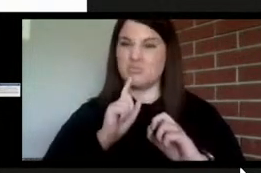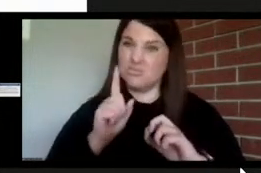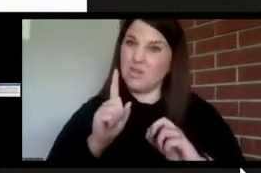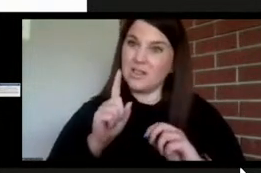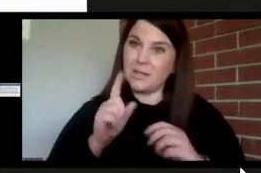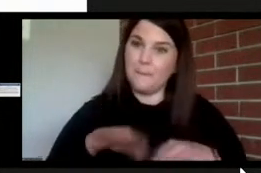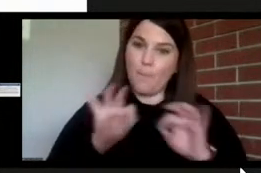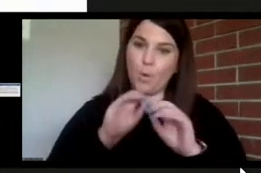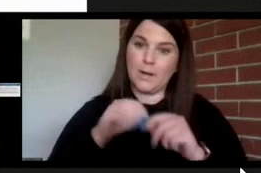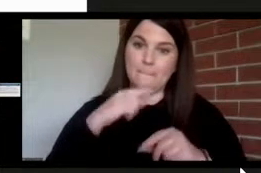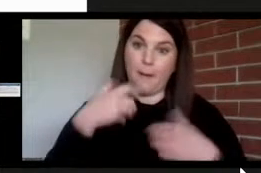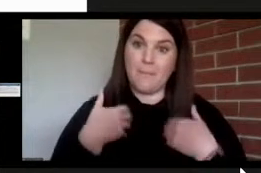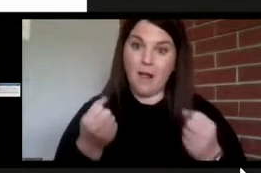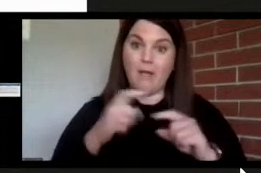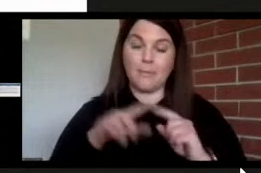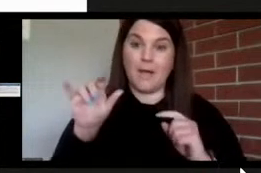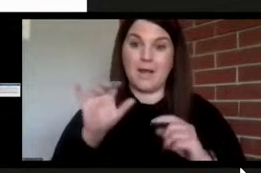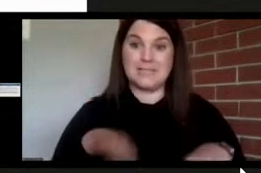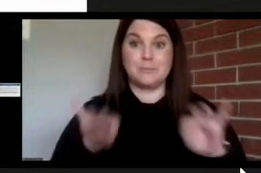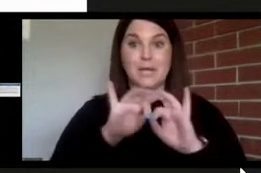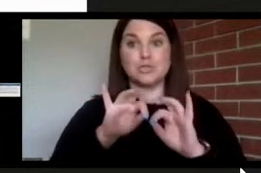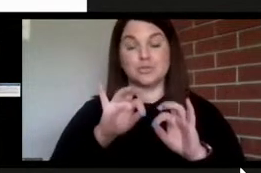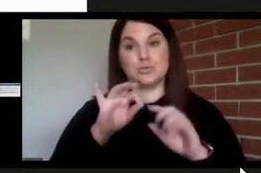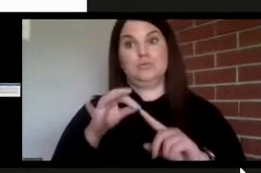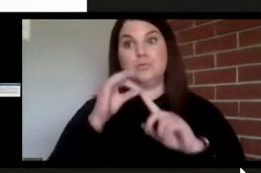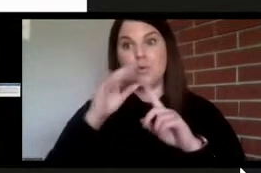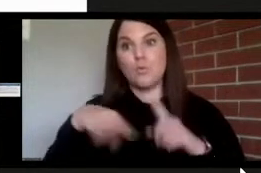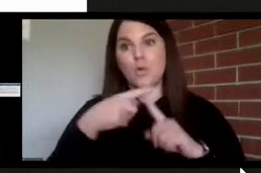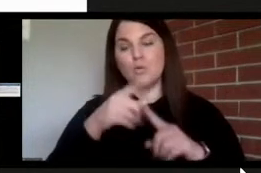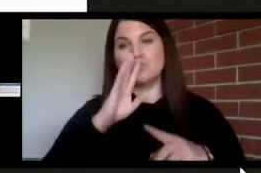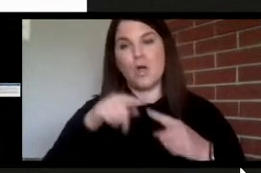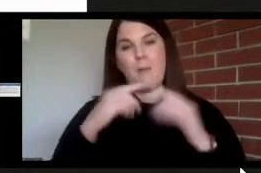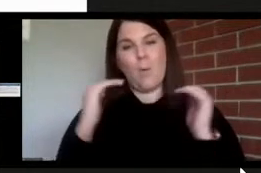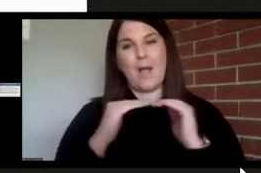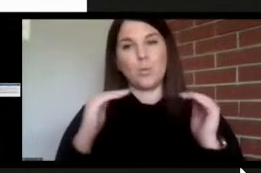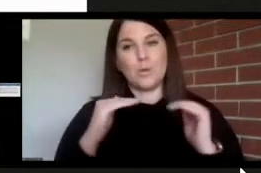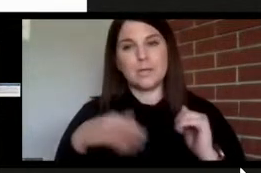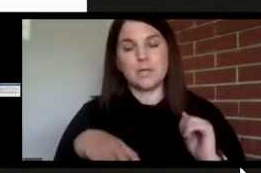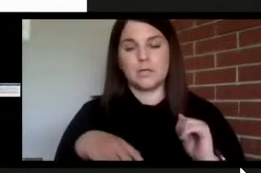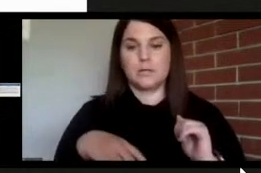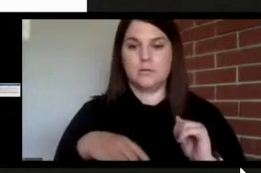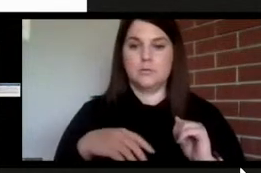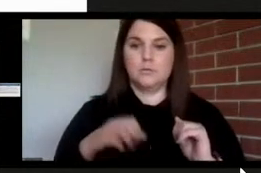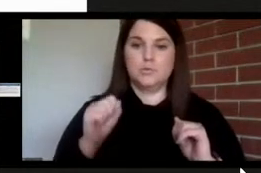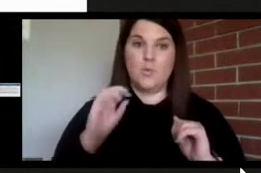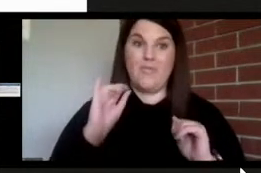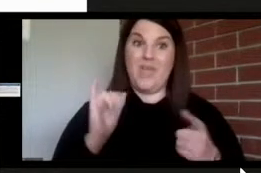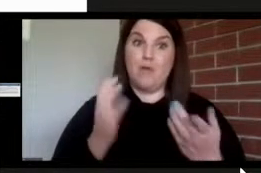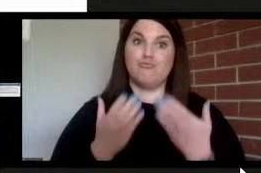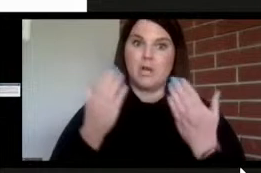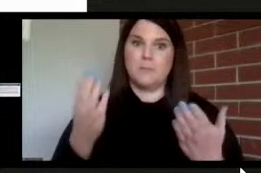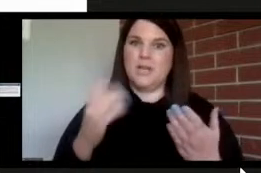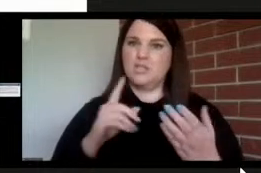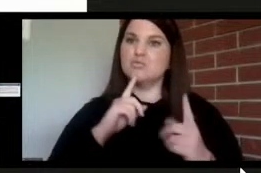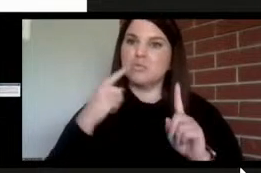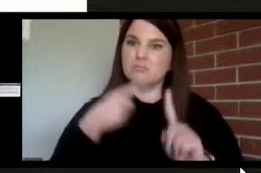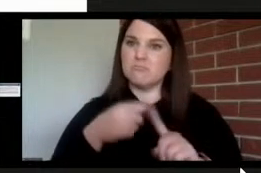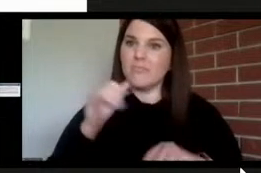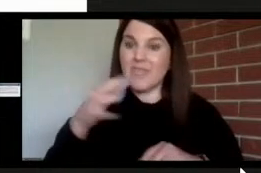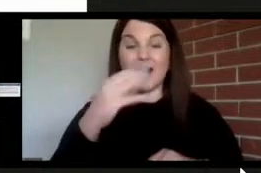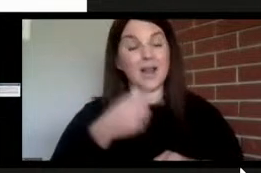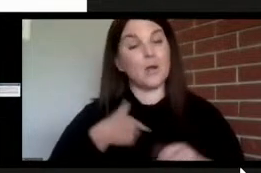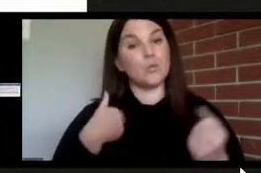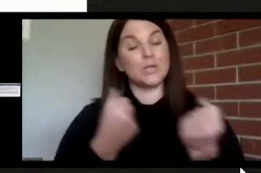but especially when you're addressing equity. And so this recommendation really does speak to that. And we also specifically support